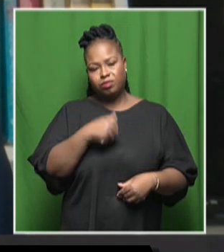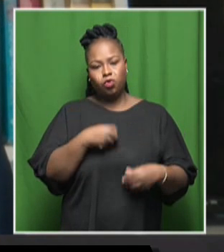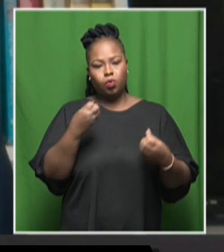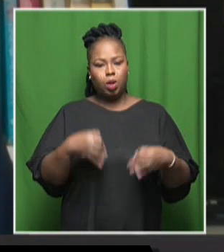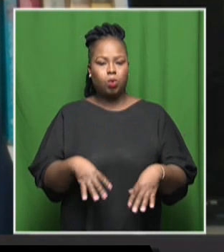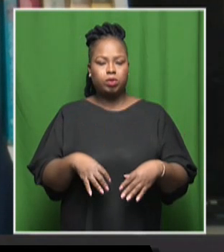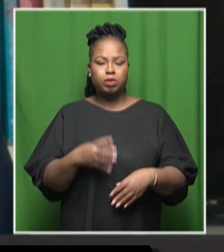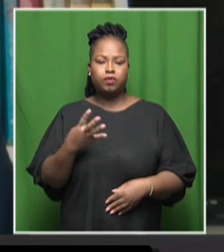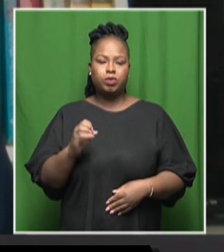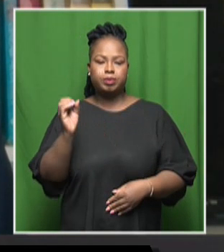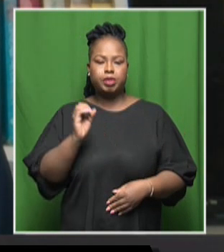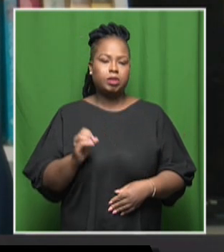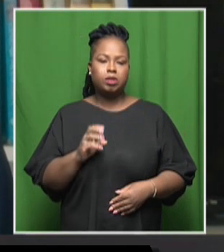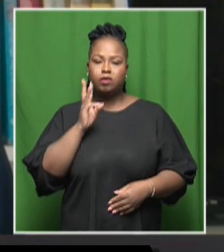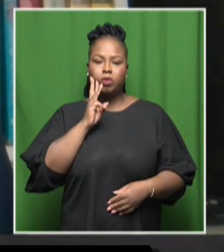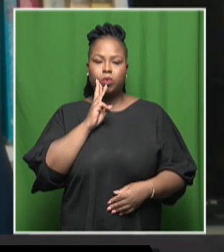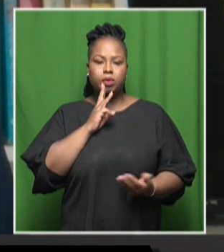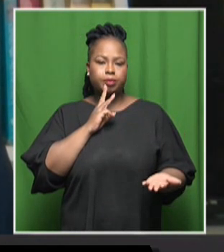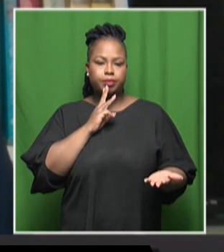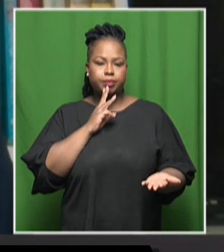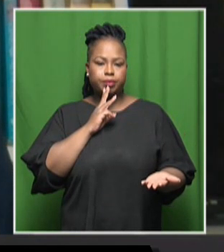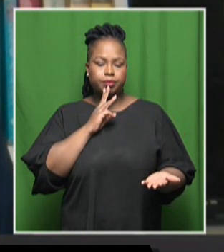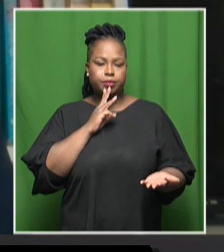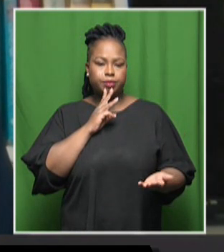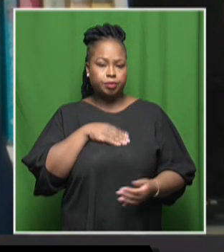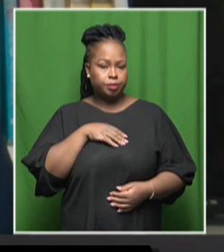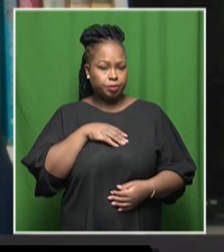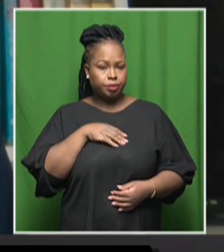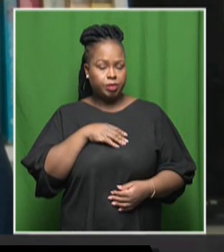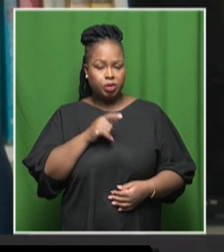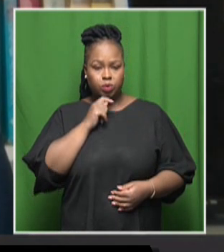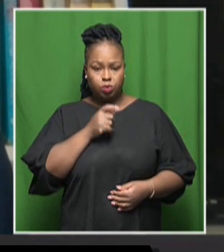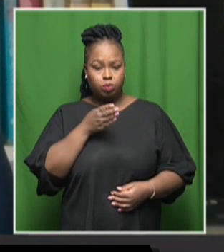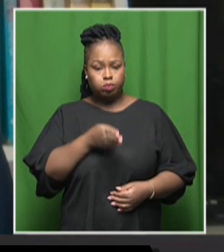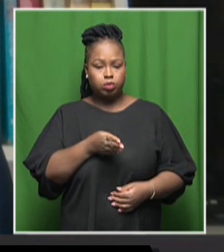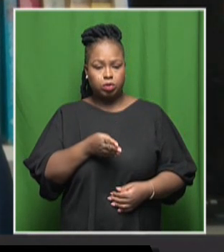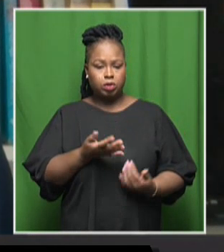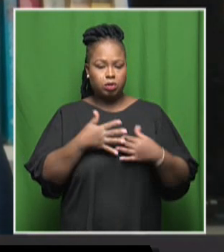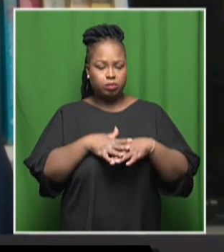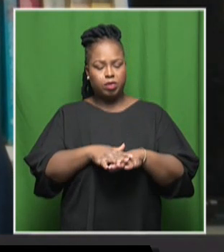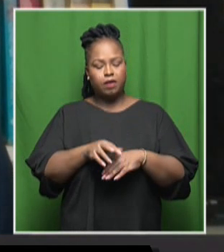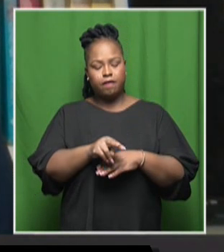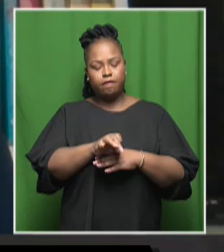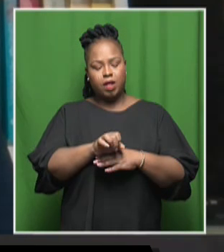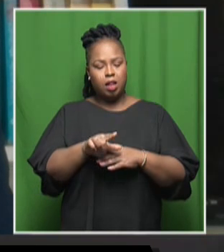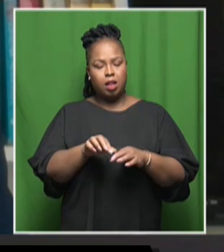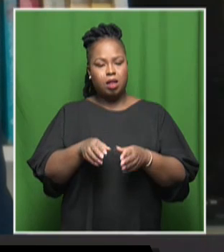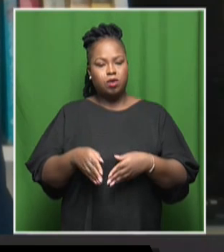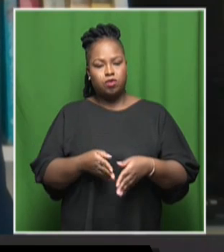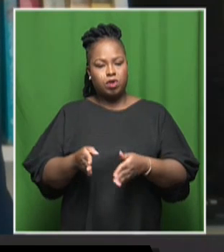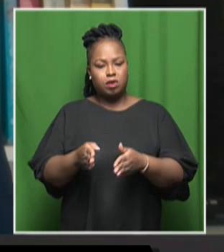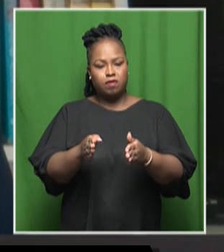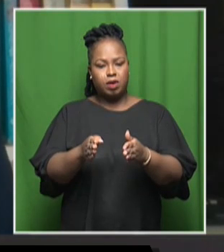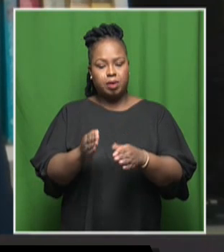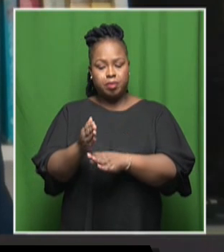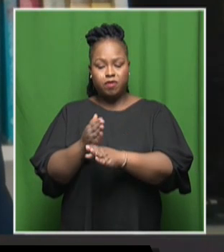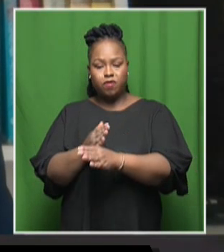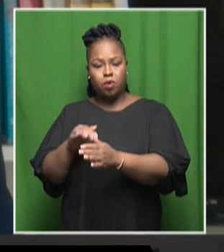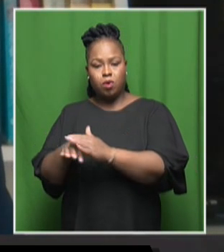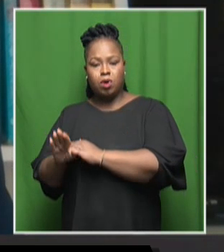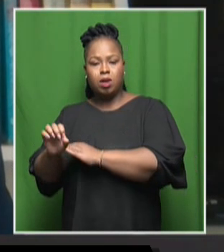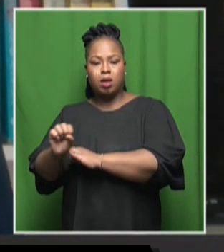about 40% of the water that exists in the integrated Vaal River system on its way to Gauteng,